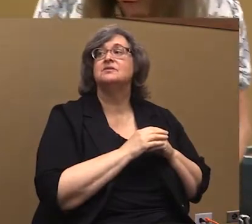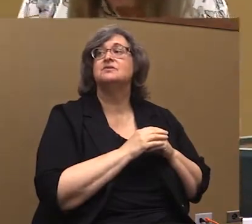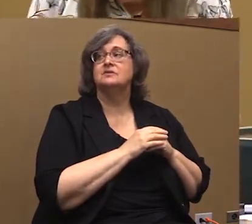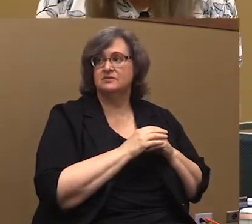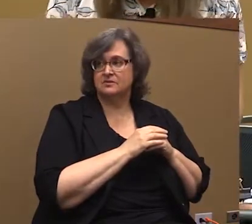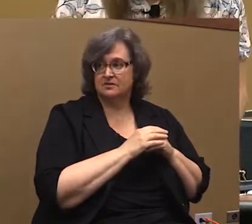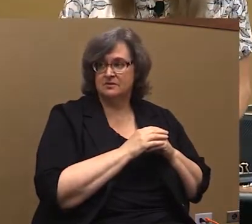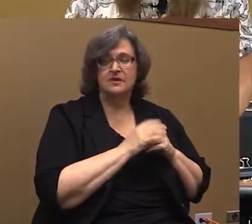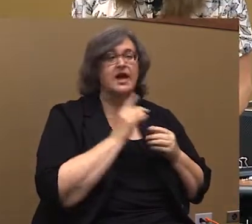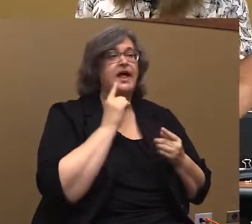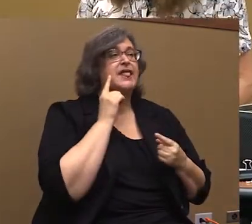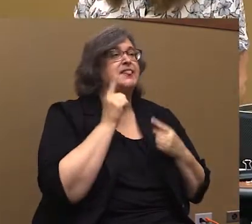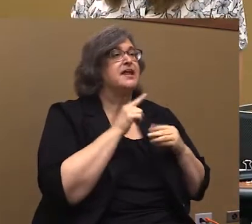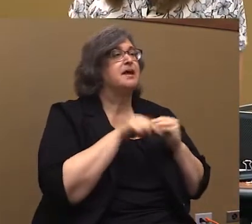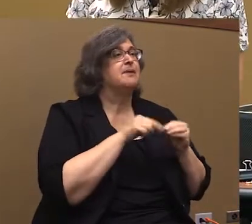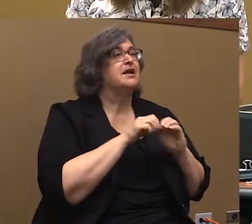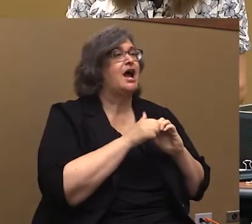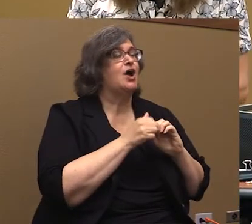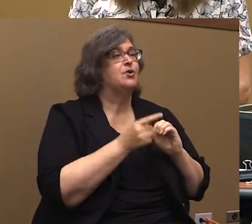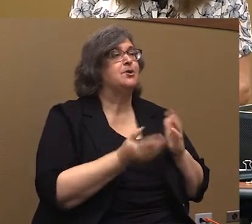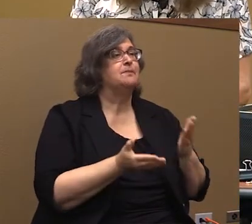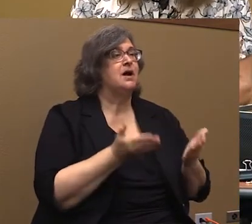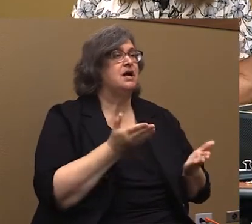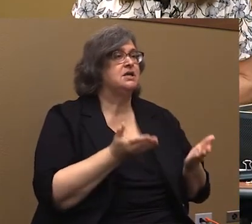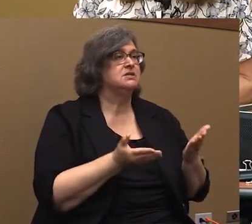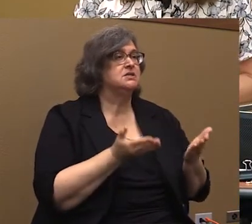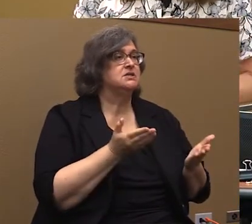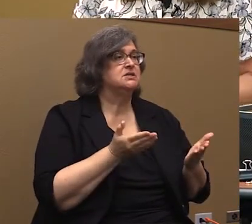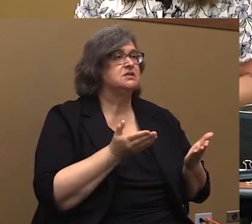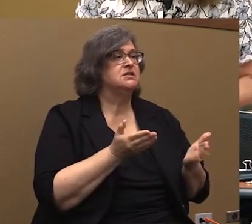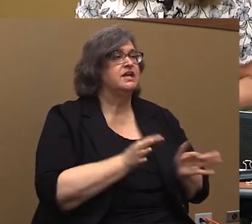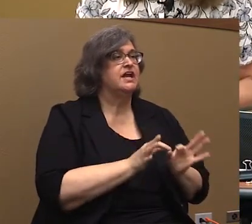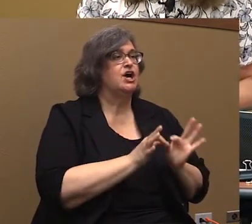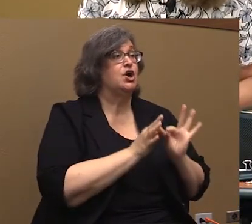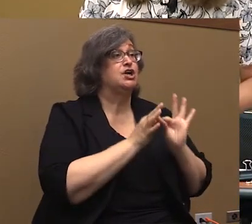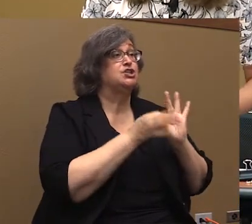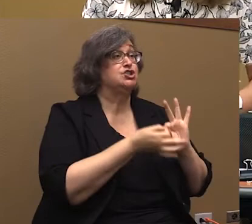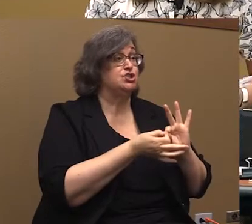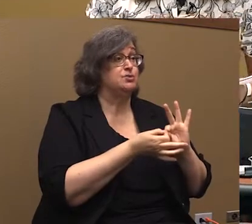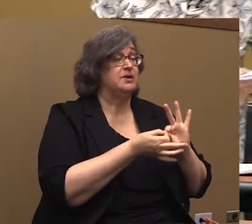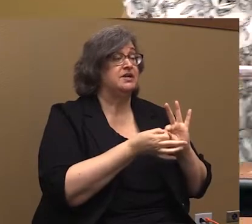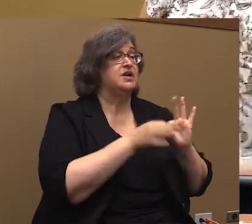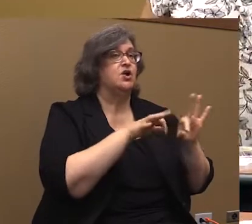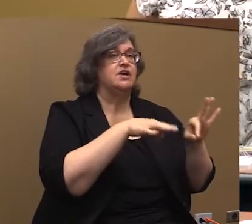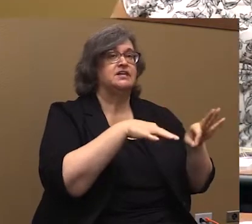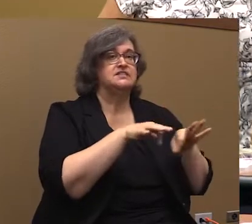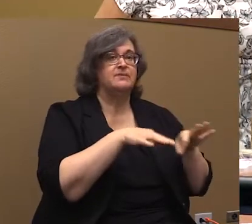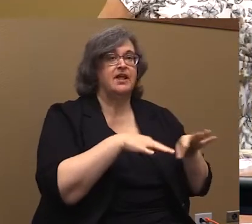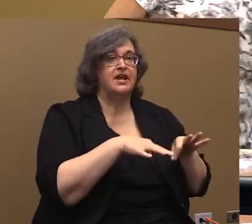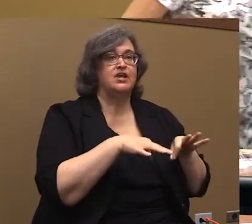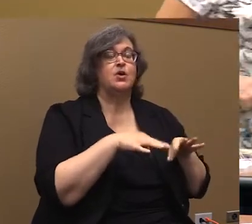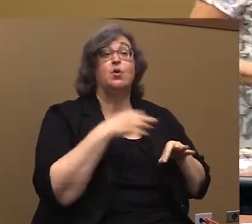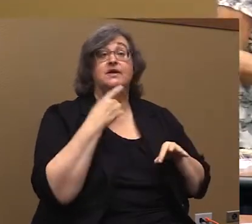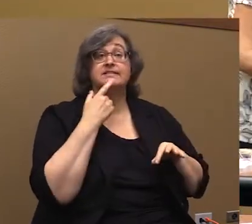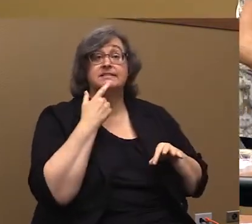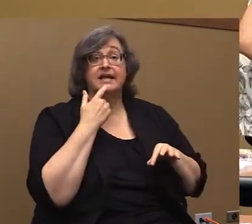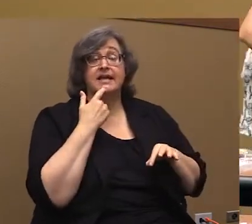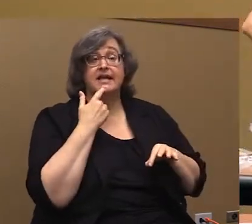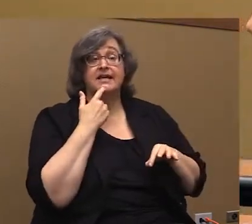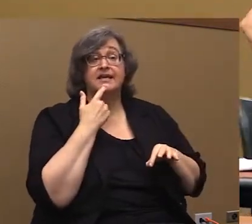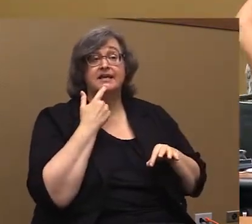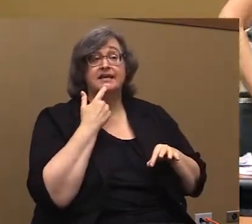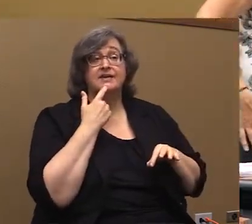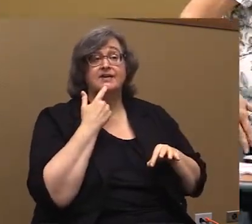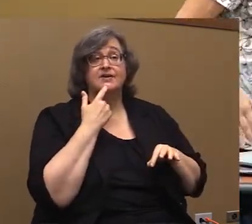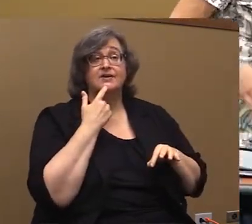you to try. And what this is to think about how you might